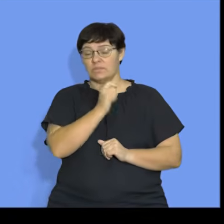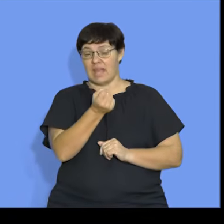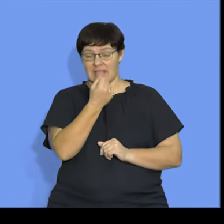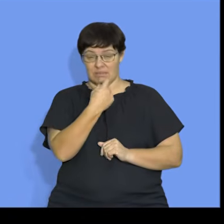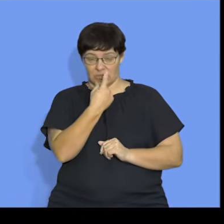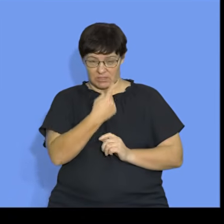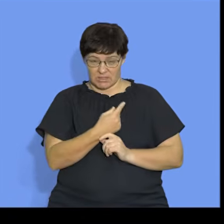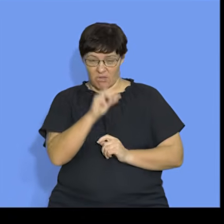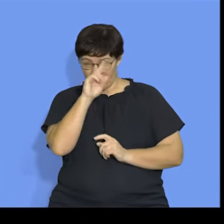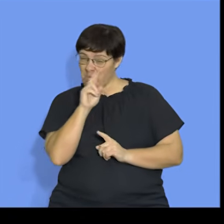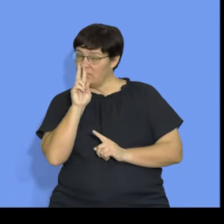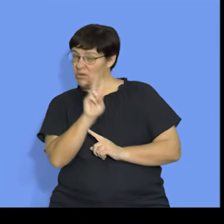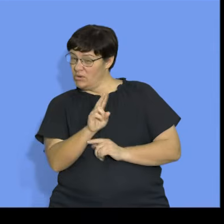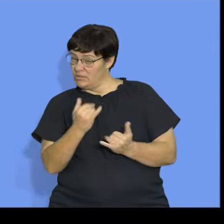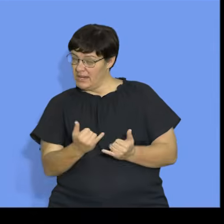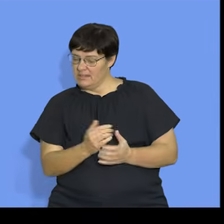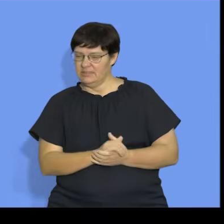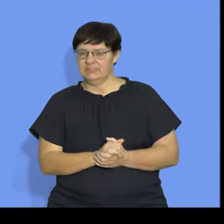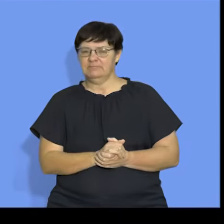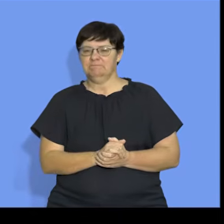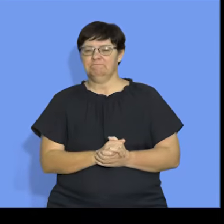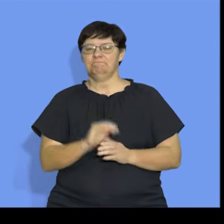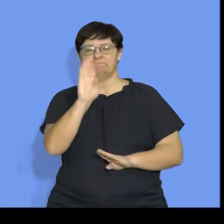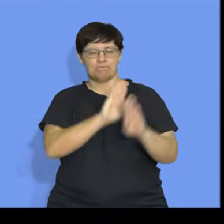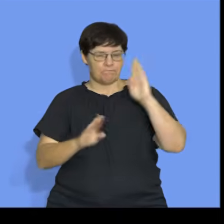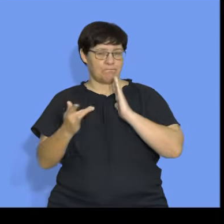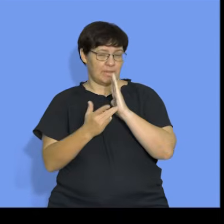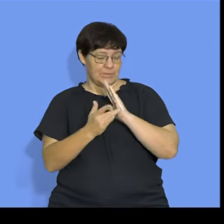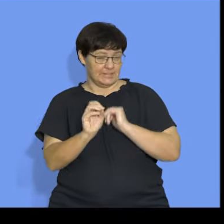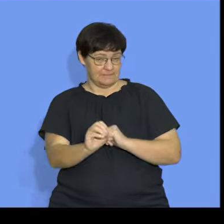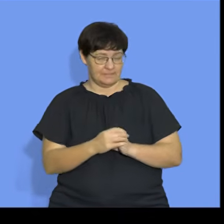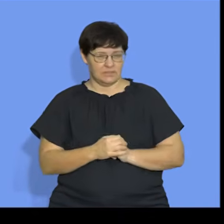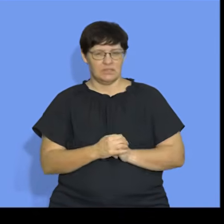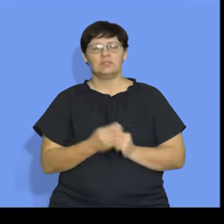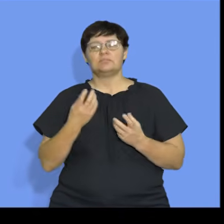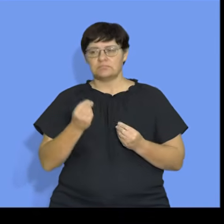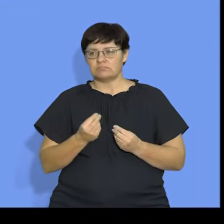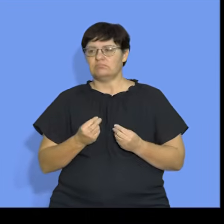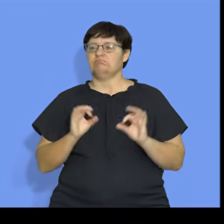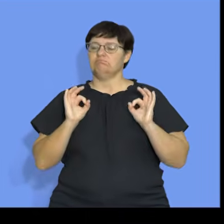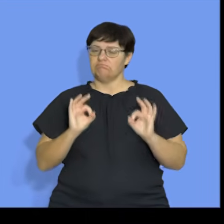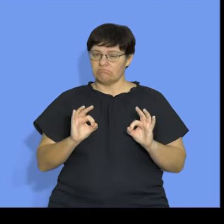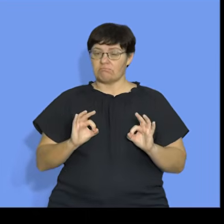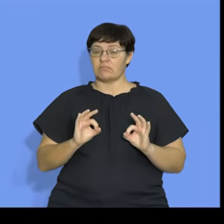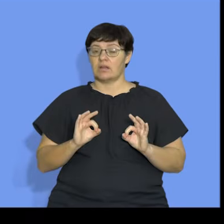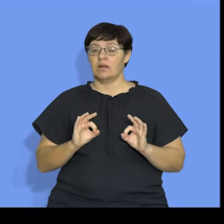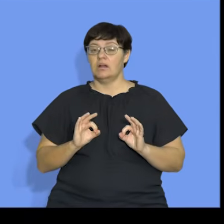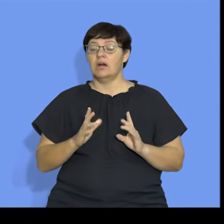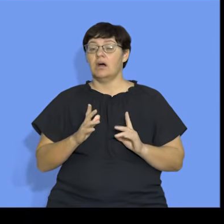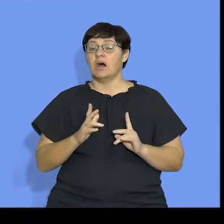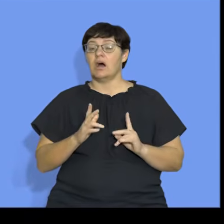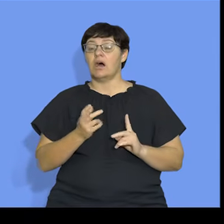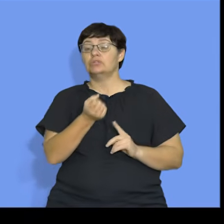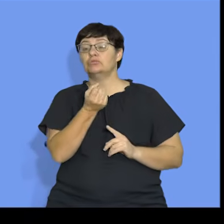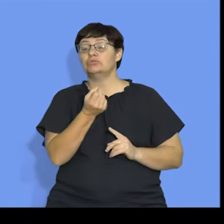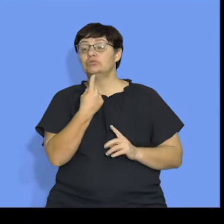antibiotics, remember that's what we looked at today, it's one of our biotechnology, is an effective treatment for. And now it